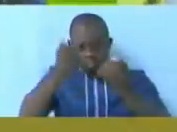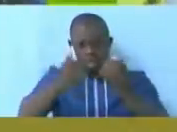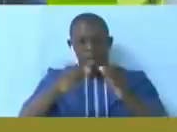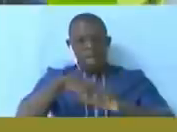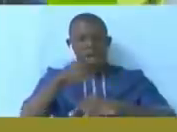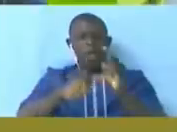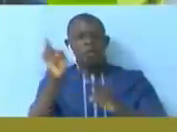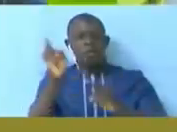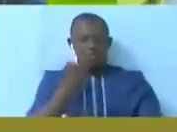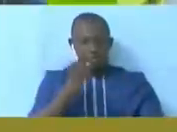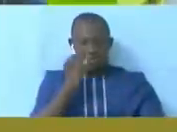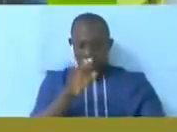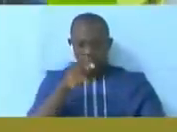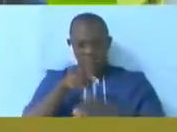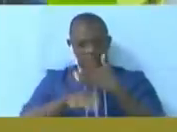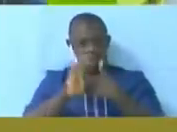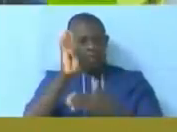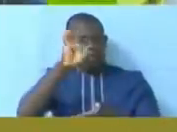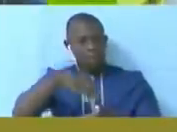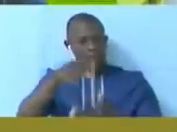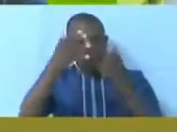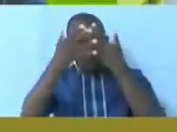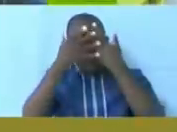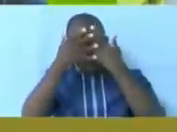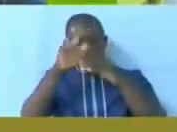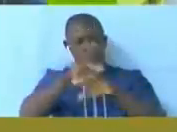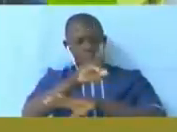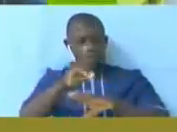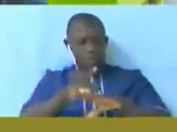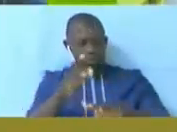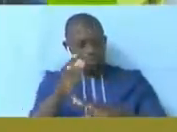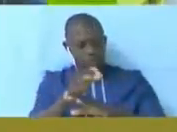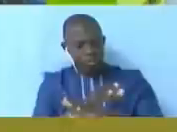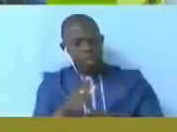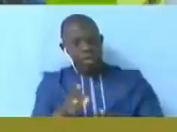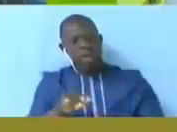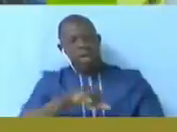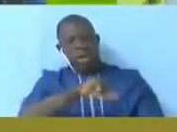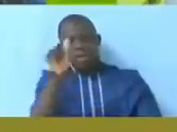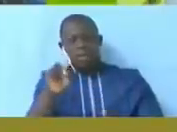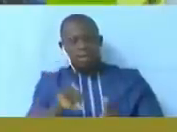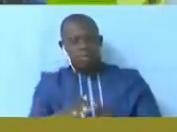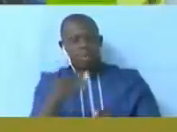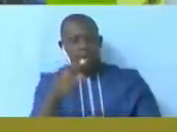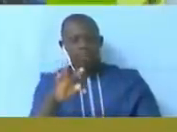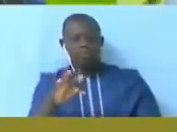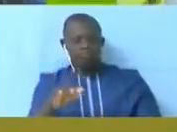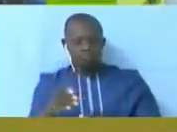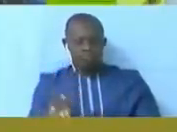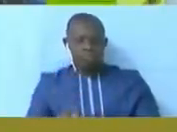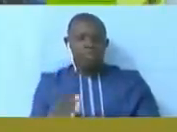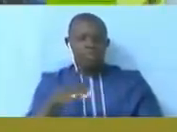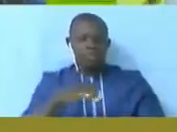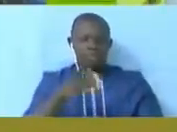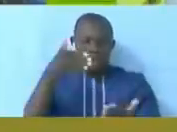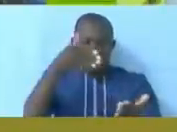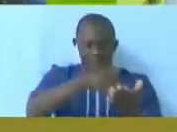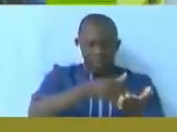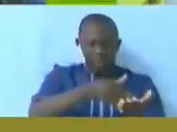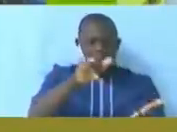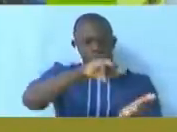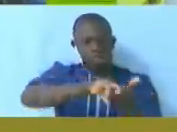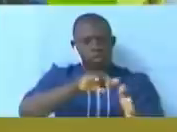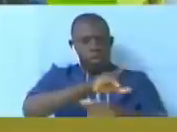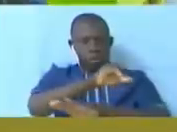in the Morocco, no cabon and Casa Bumba, the Bull chain of World of Morocco, no? And then they will bring them up to Yundum barracks. If they're not allowed for Yundum, so they're